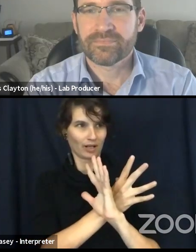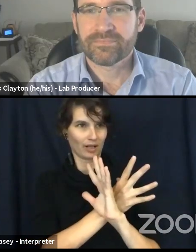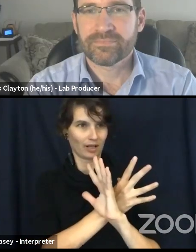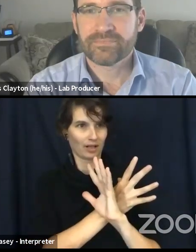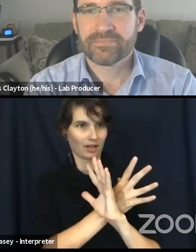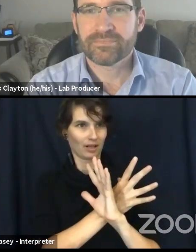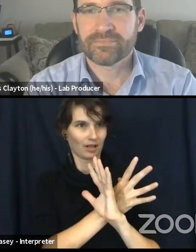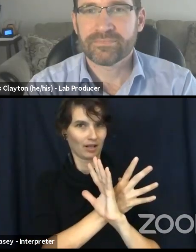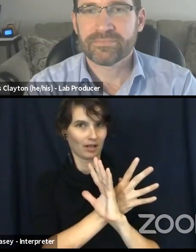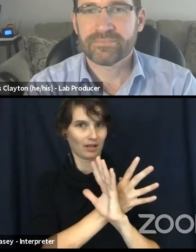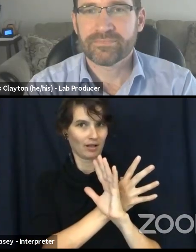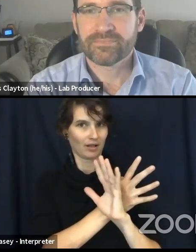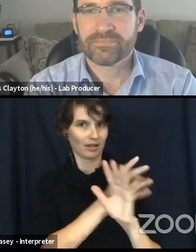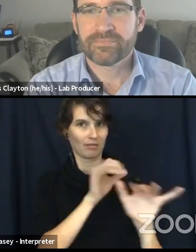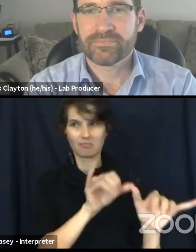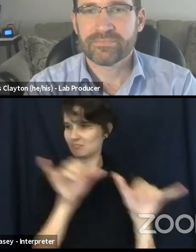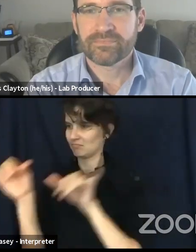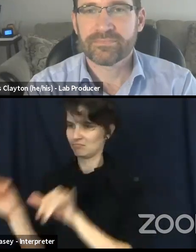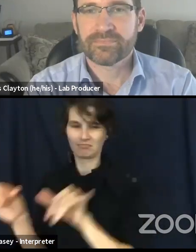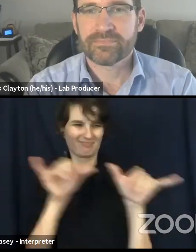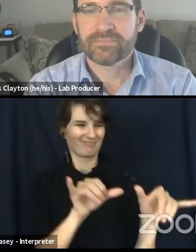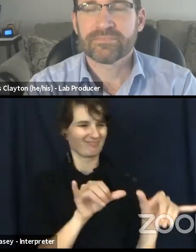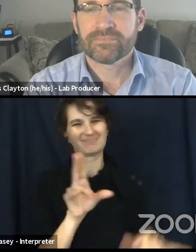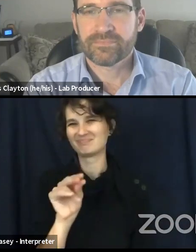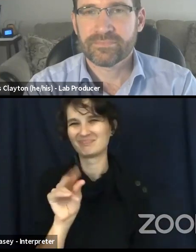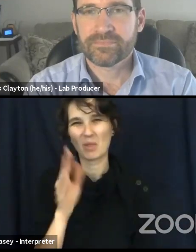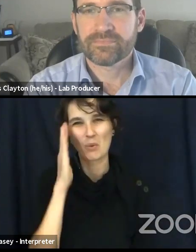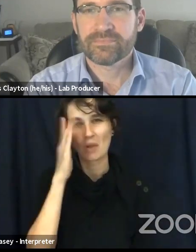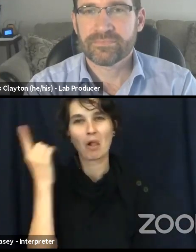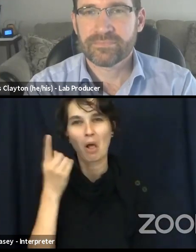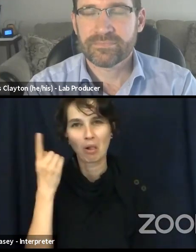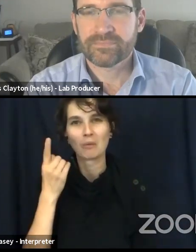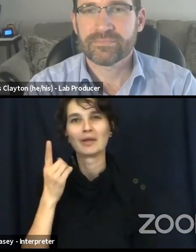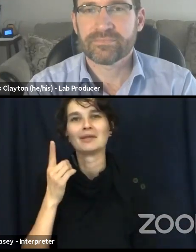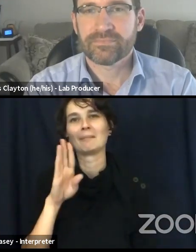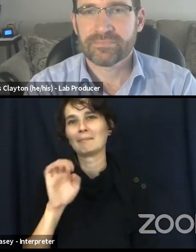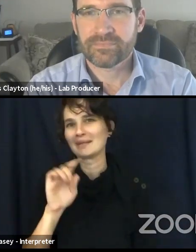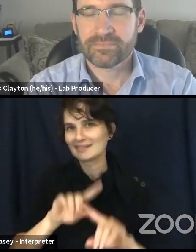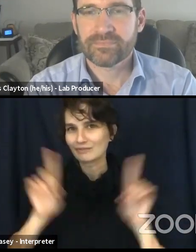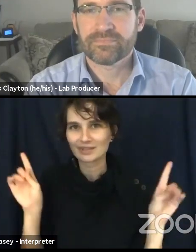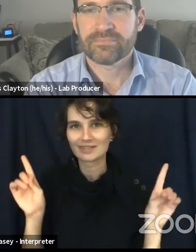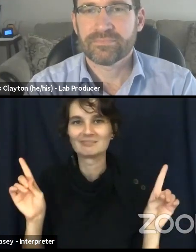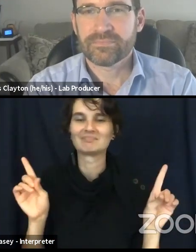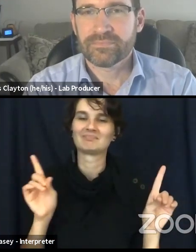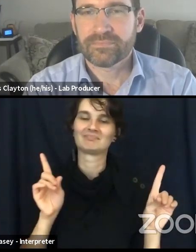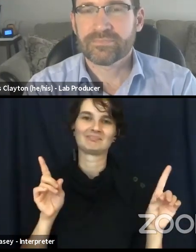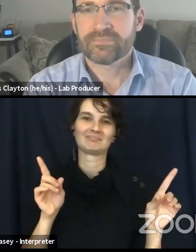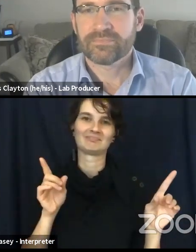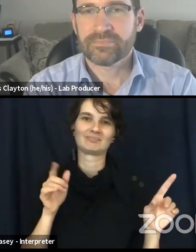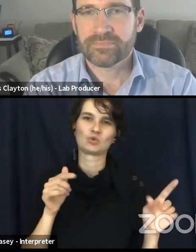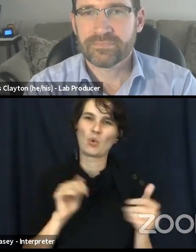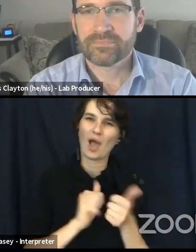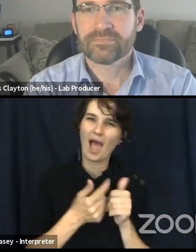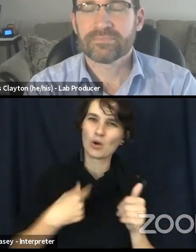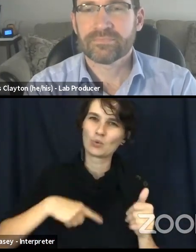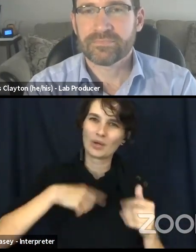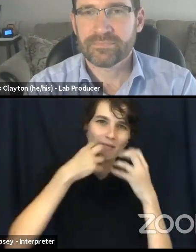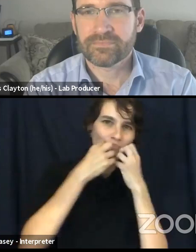like carbon copy of it. It's always gonna be a different thing, a different creature with its own DNA. So how do we actually embrace that?